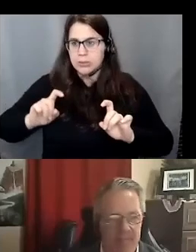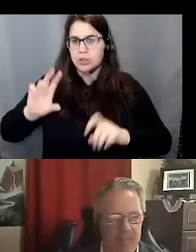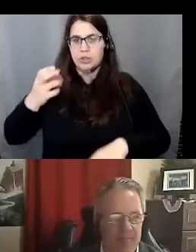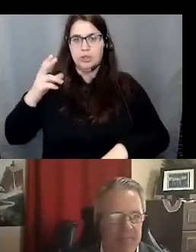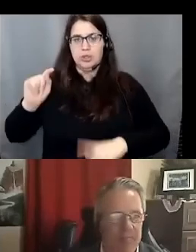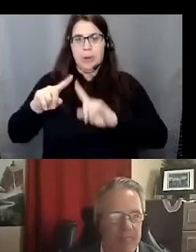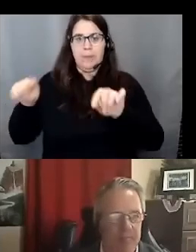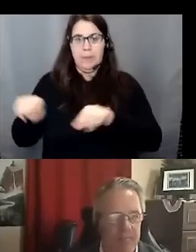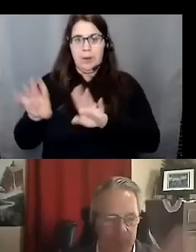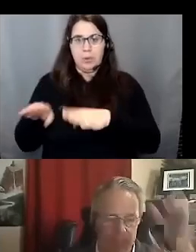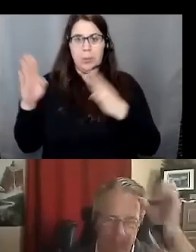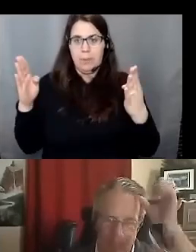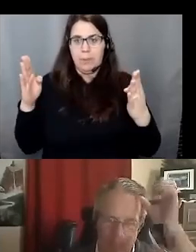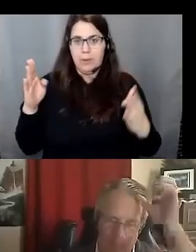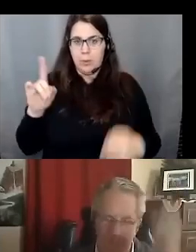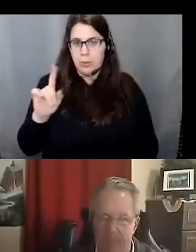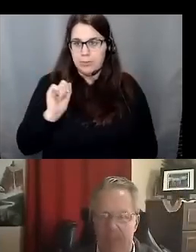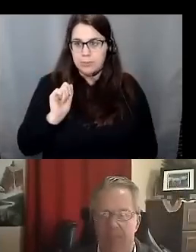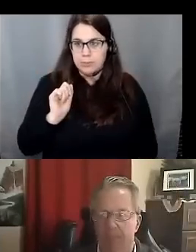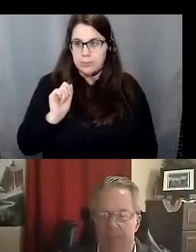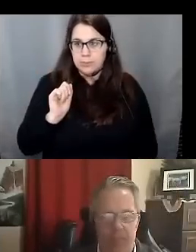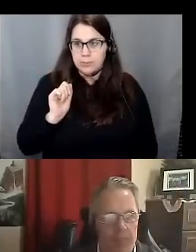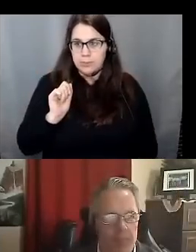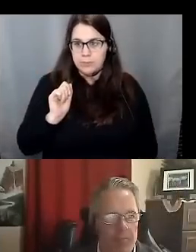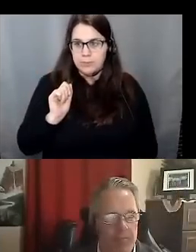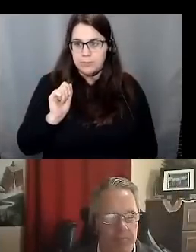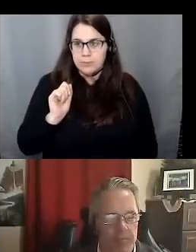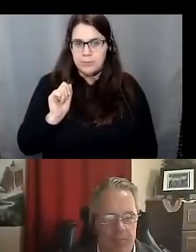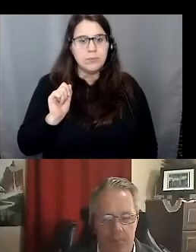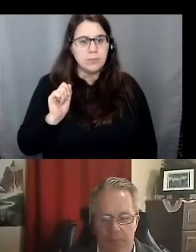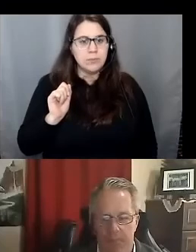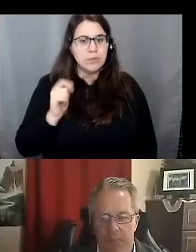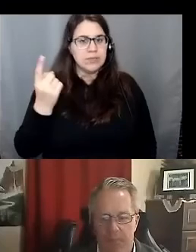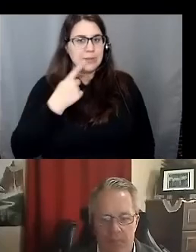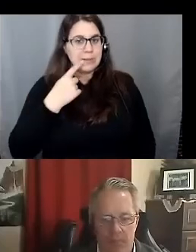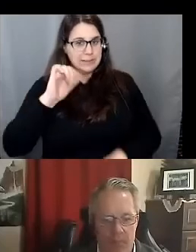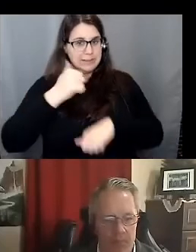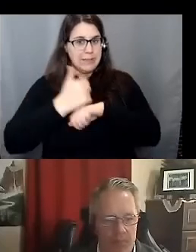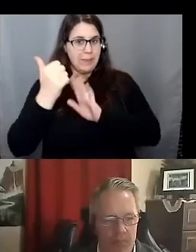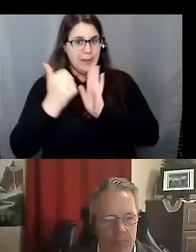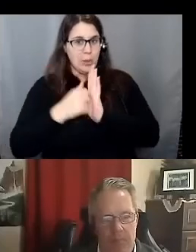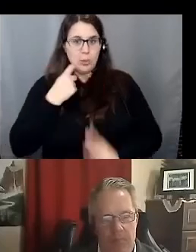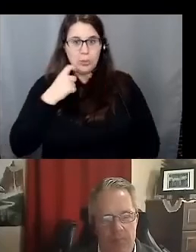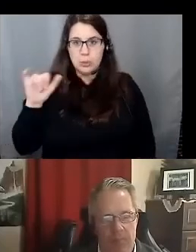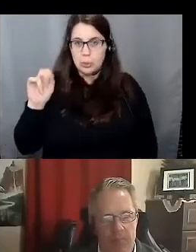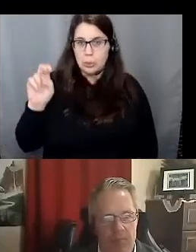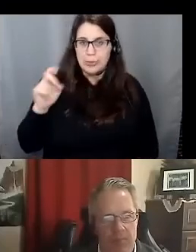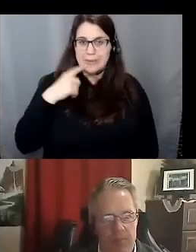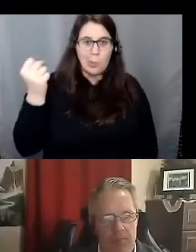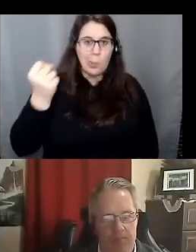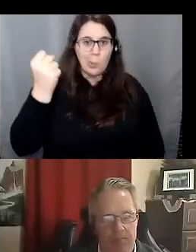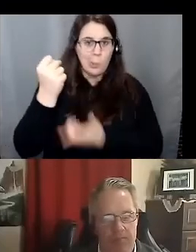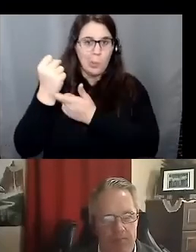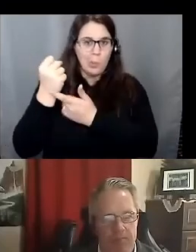here. Okay, so we do have, I set up an account in June, and it says there is a hold on the account.